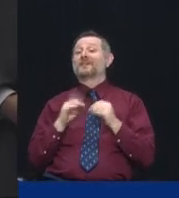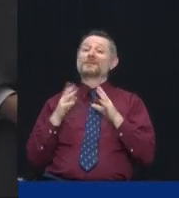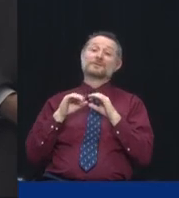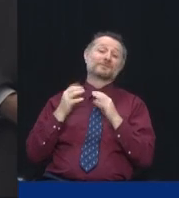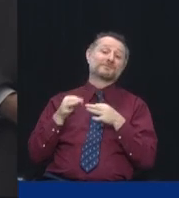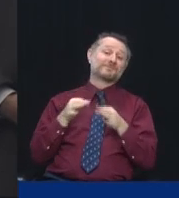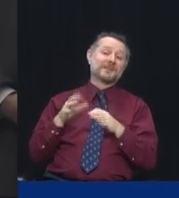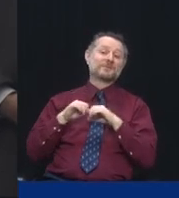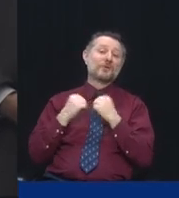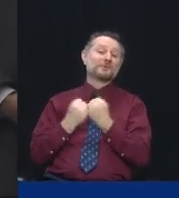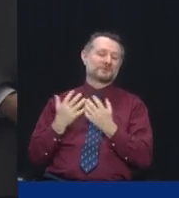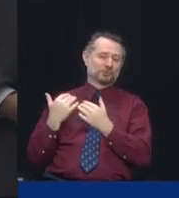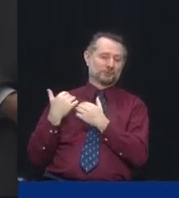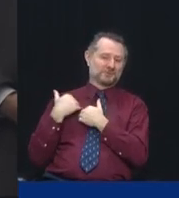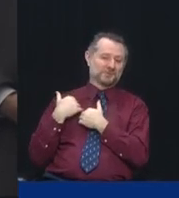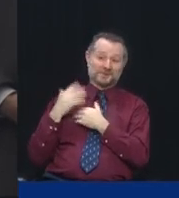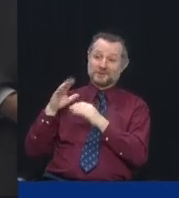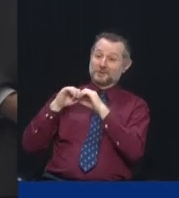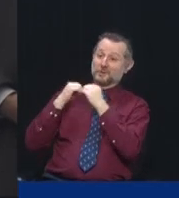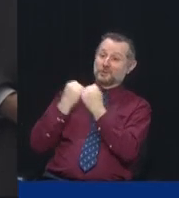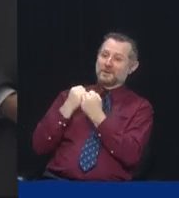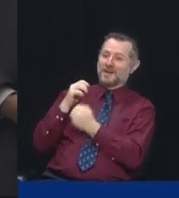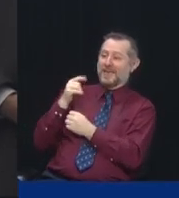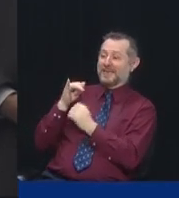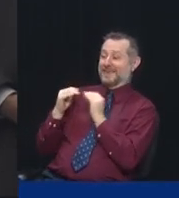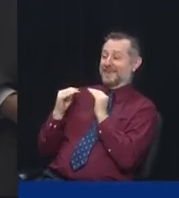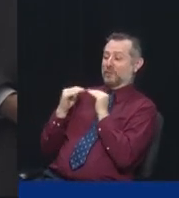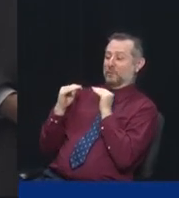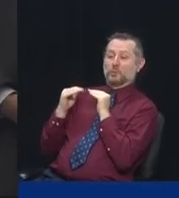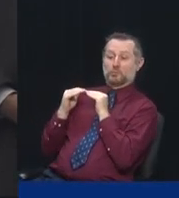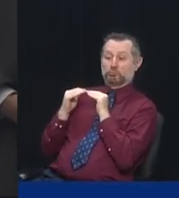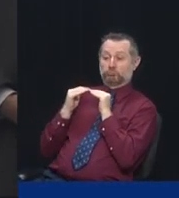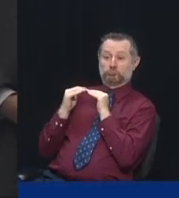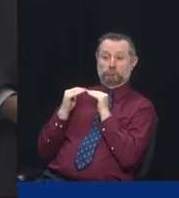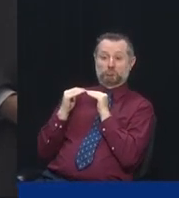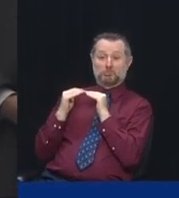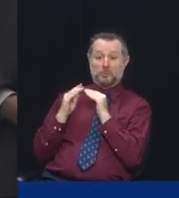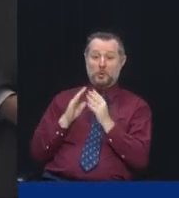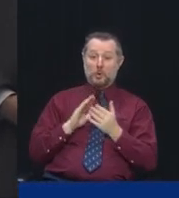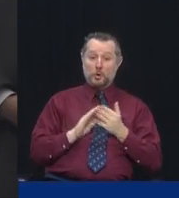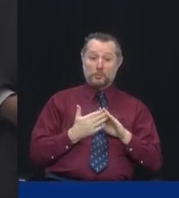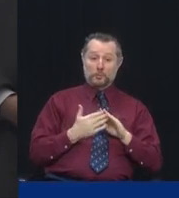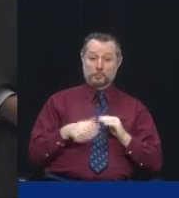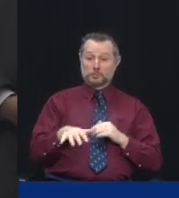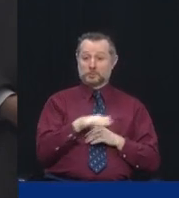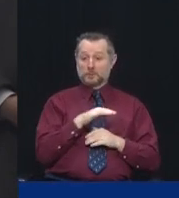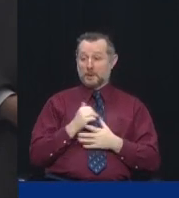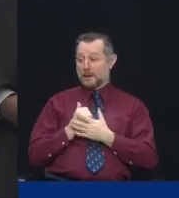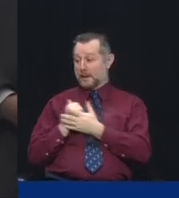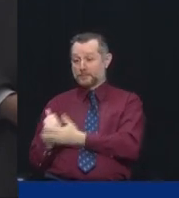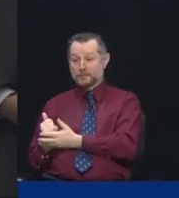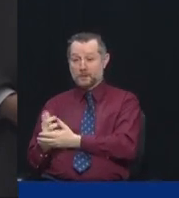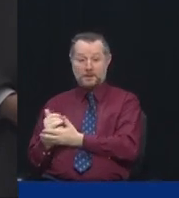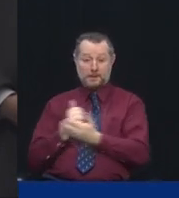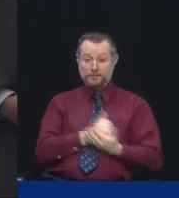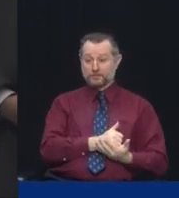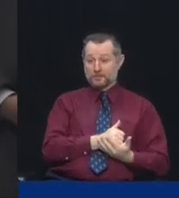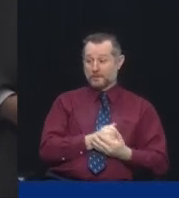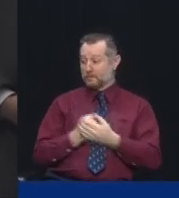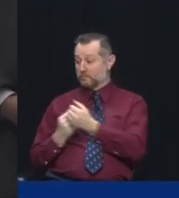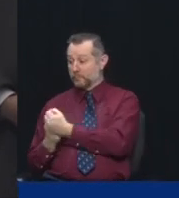social equity, community, helping one another, supporting one another. Get